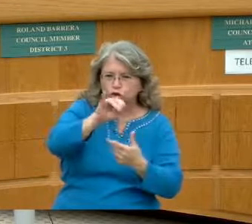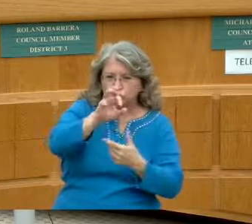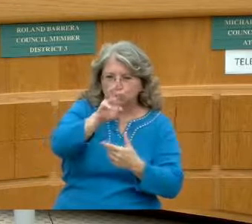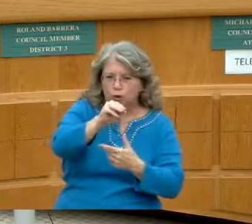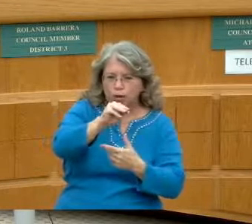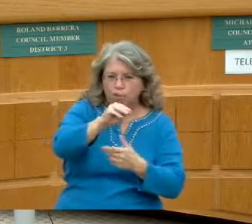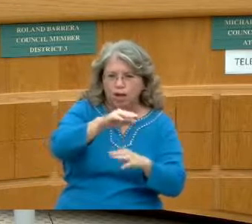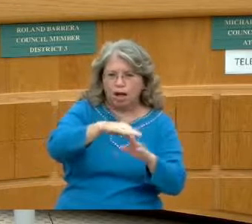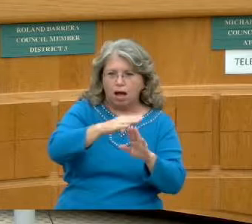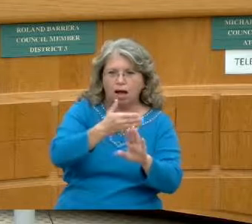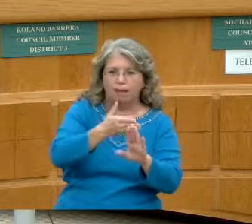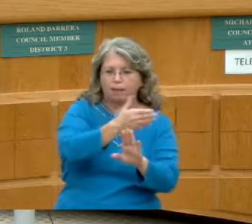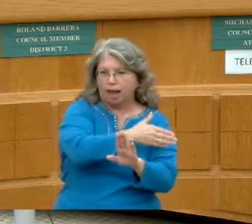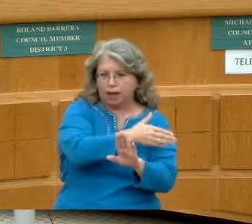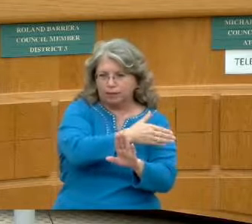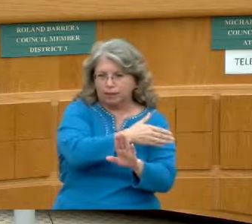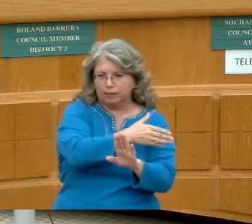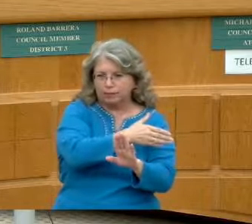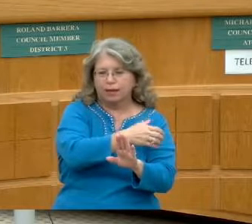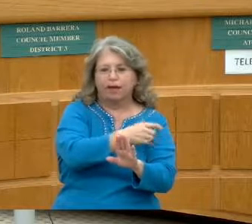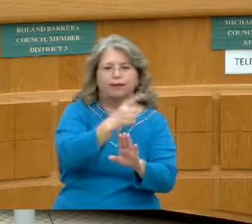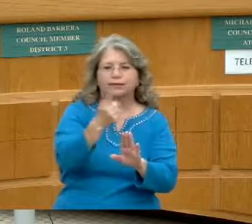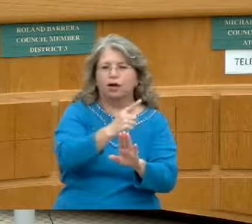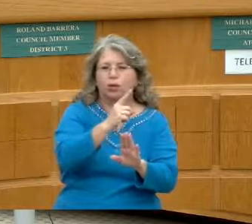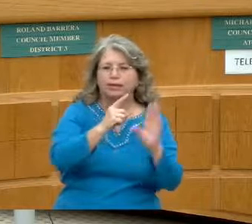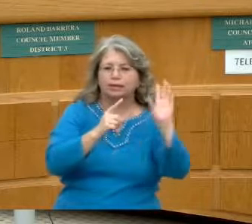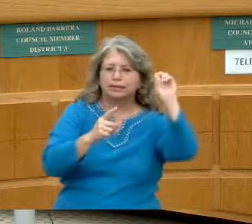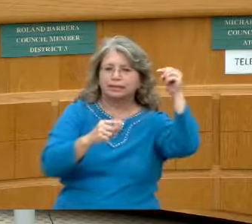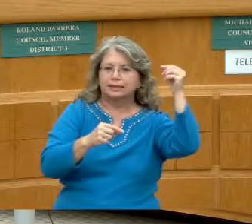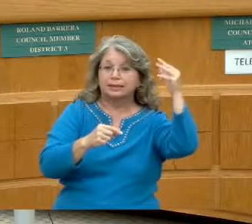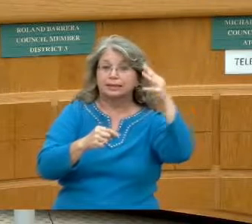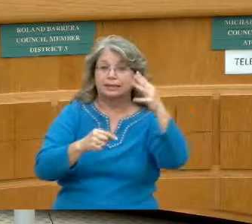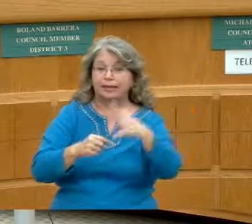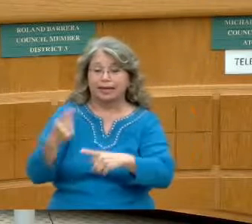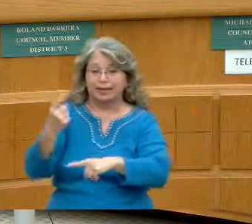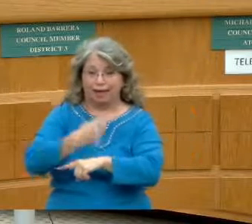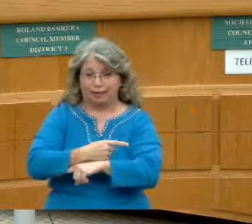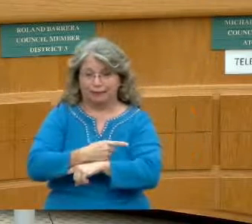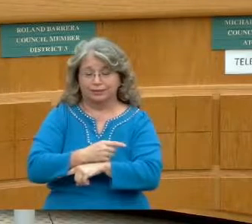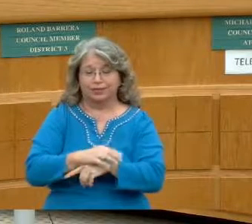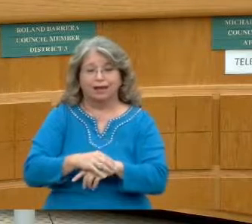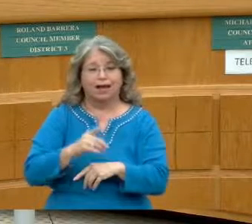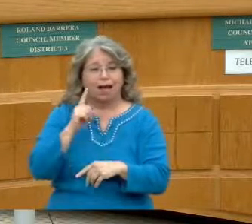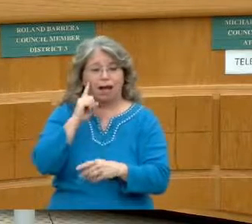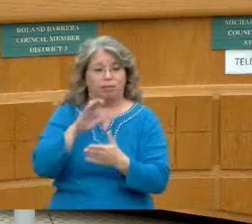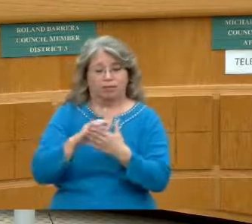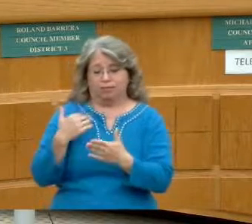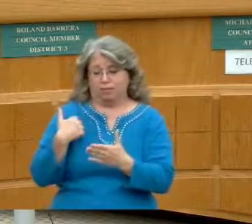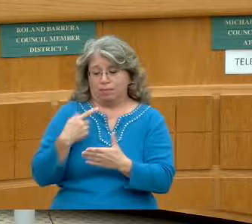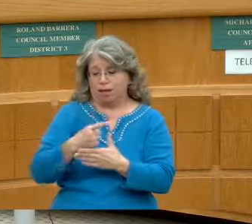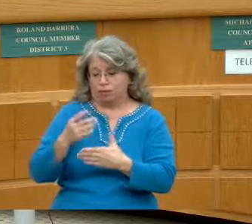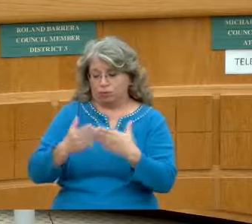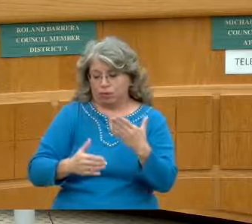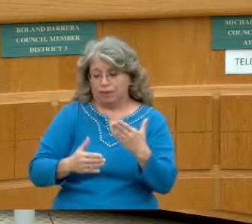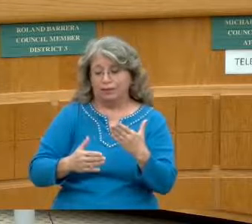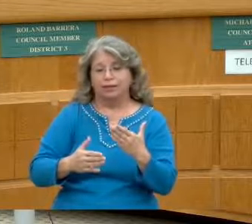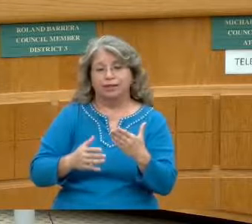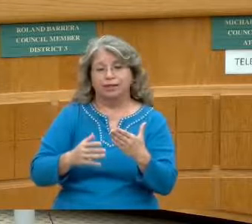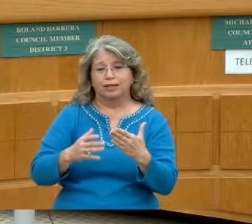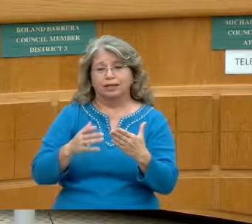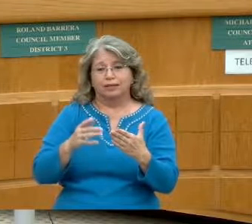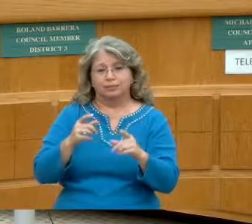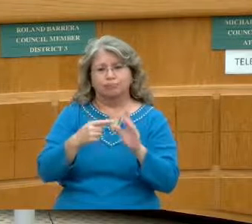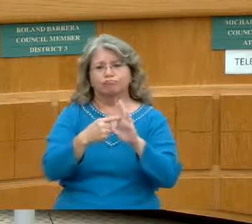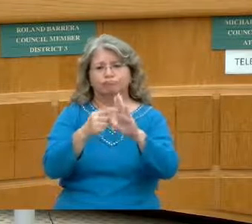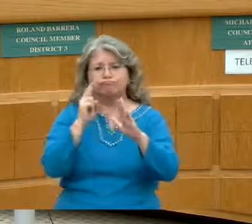are always sunny days ahead. And I believe that this weekend was a preview of those sunny days ahead. And it's not just for our beaches, it's